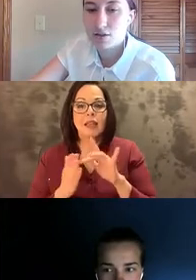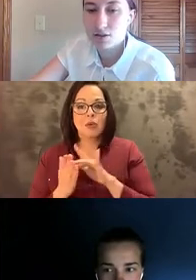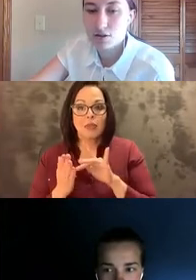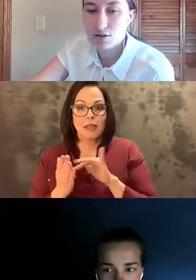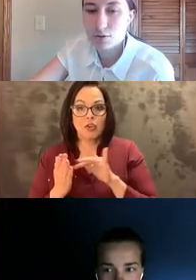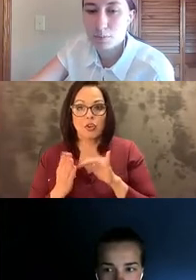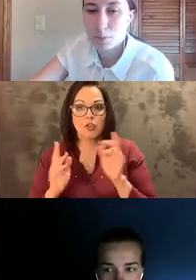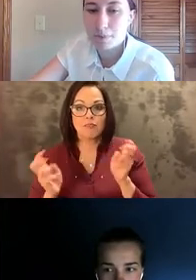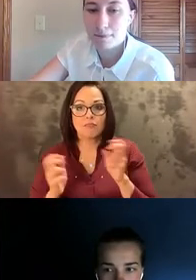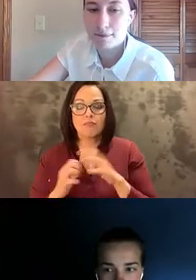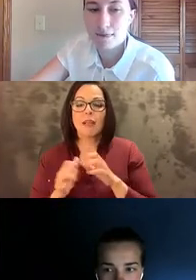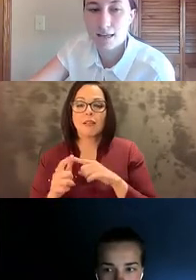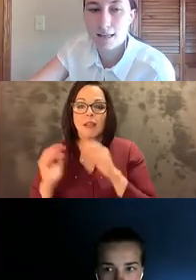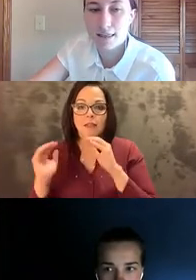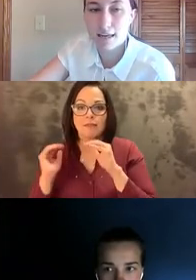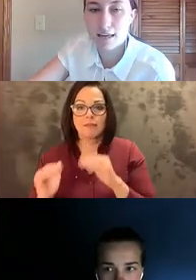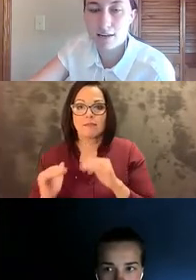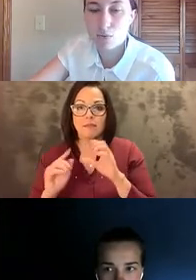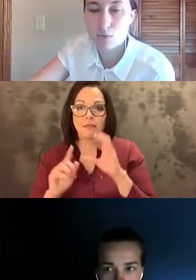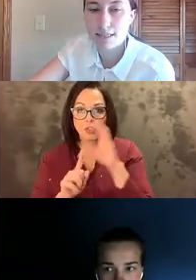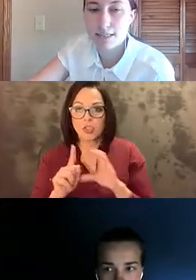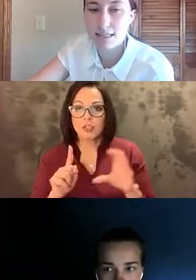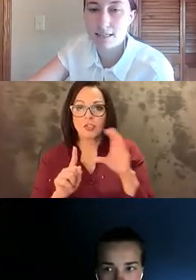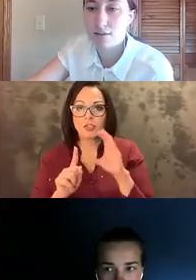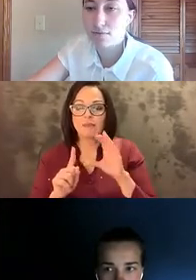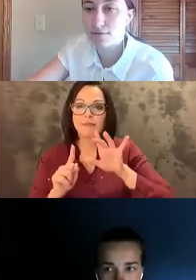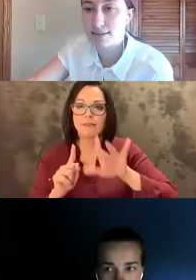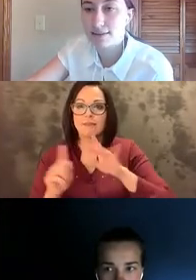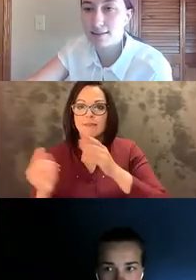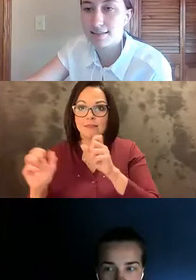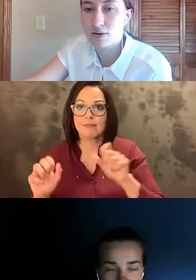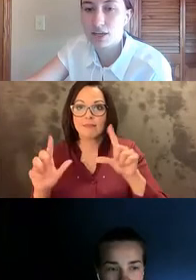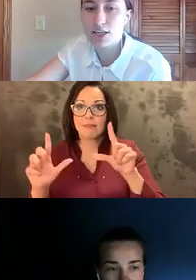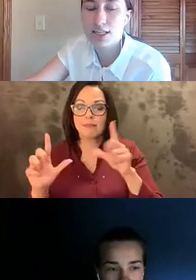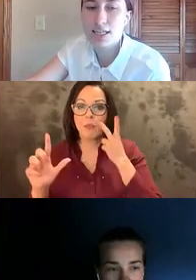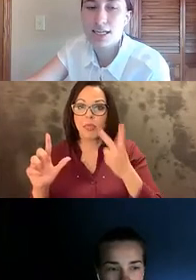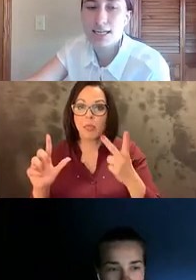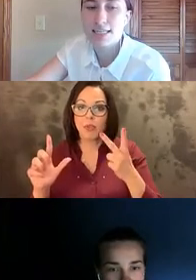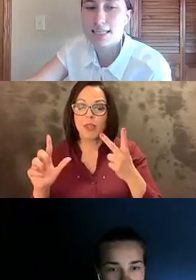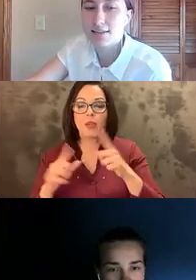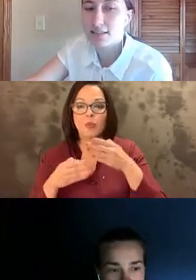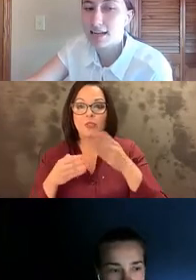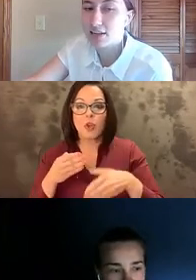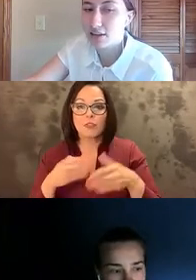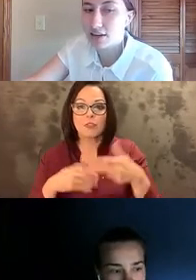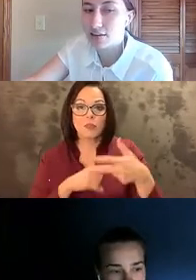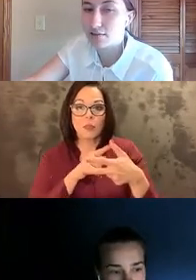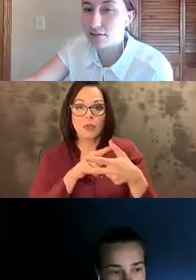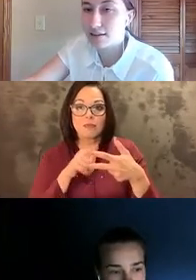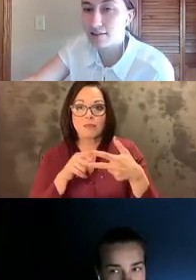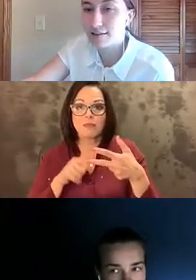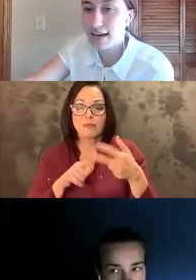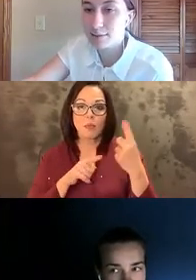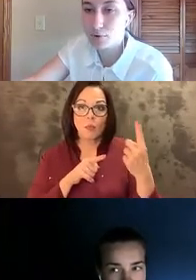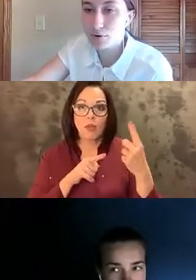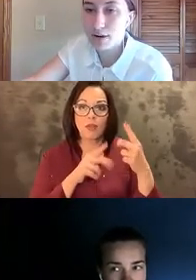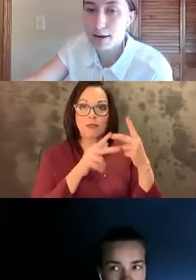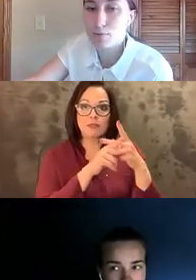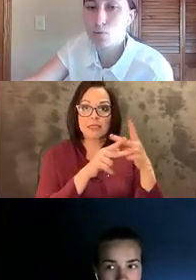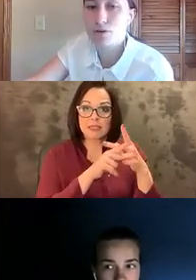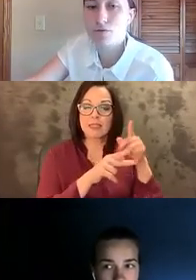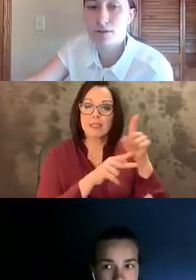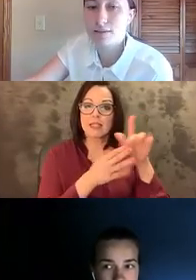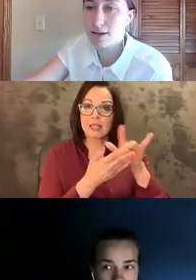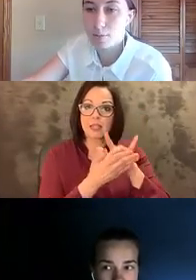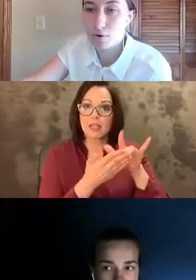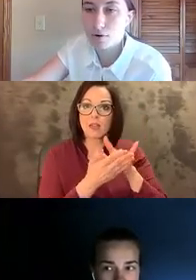hit Search. And then we see the 3 results down here. You can see there's a calculator for the SAS